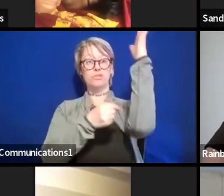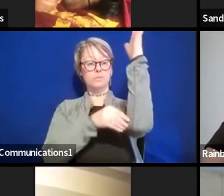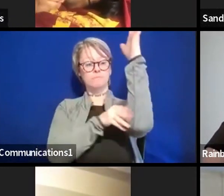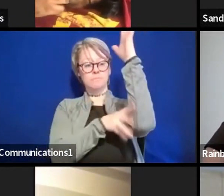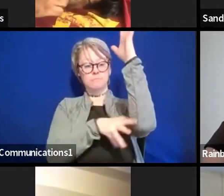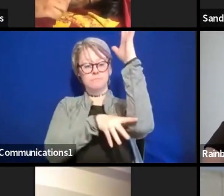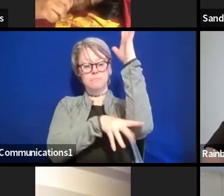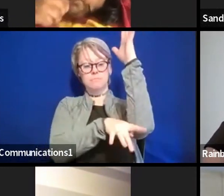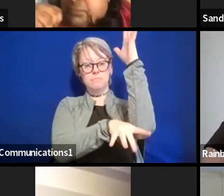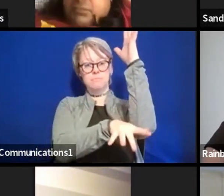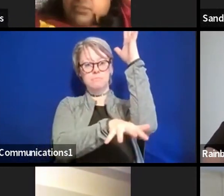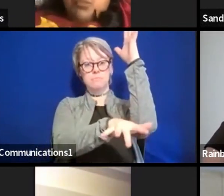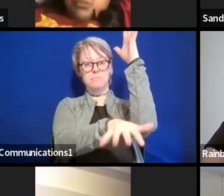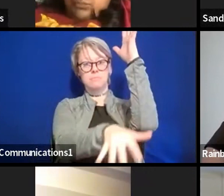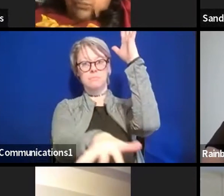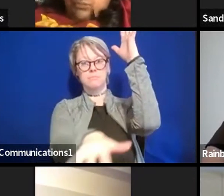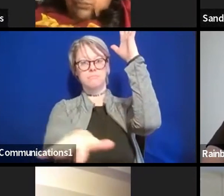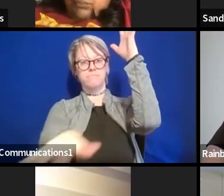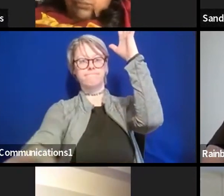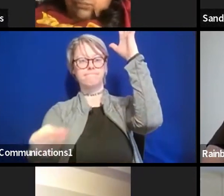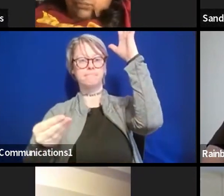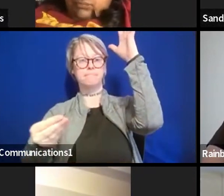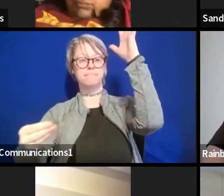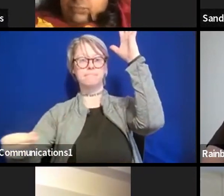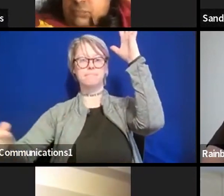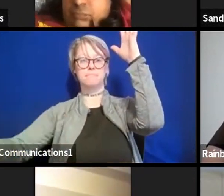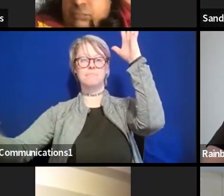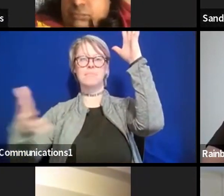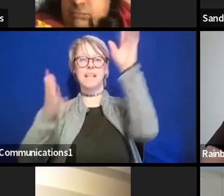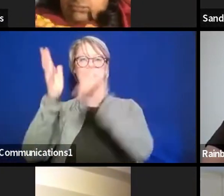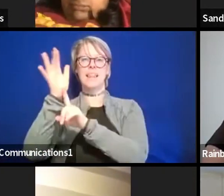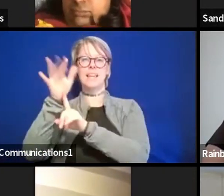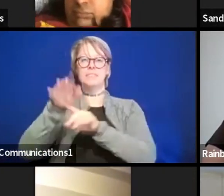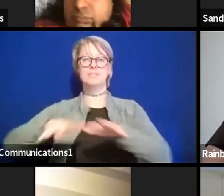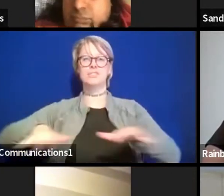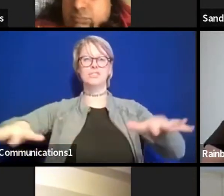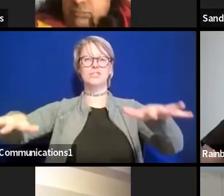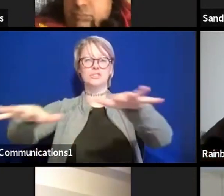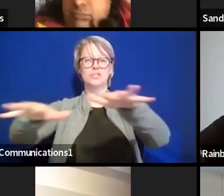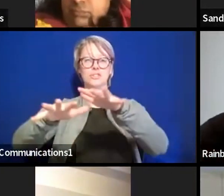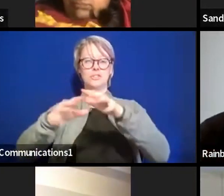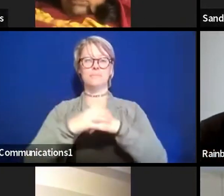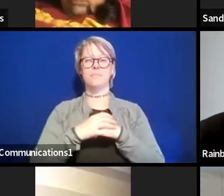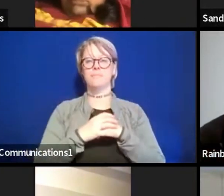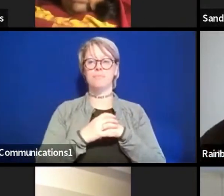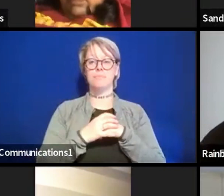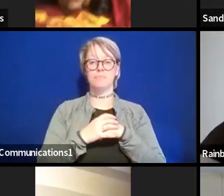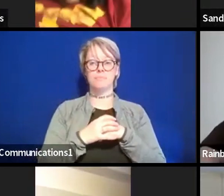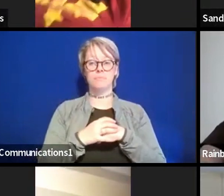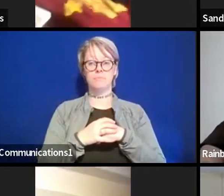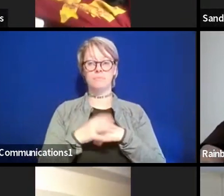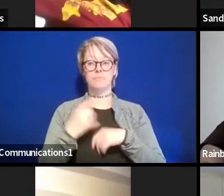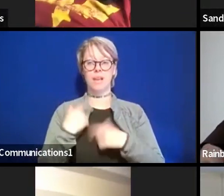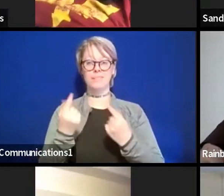its trunk, soon vanishing into the thick drifts of fallen leaves that covered the floor of the jungle. I used a stick to tap